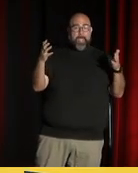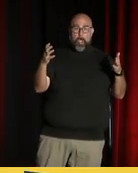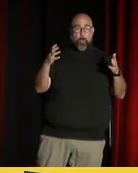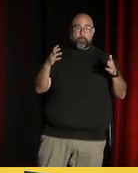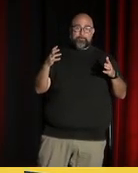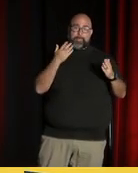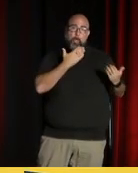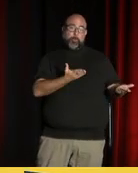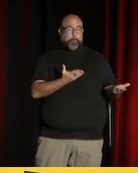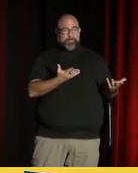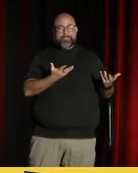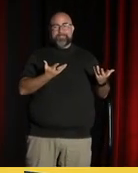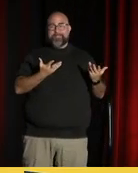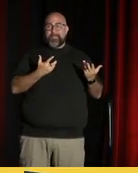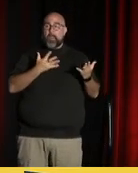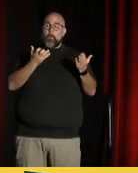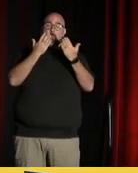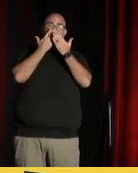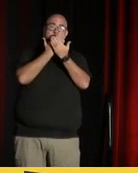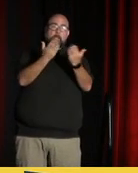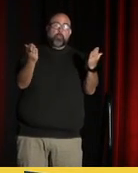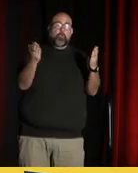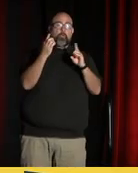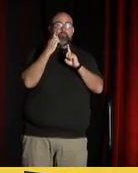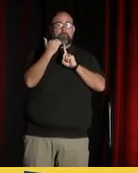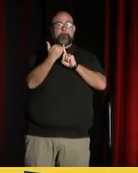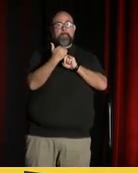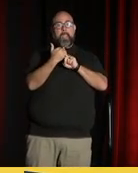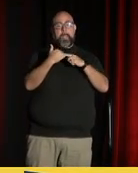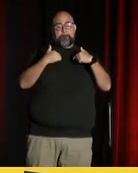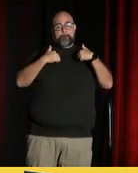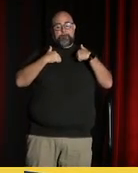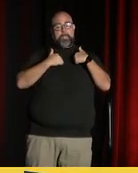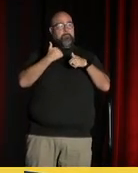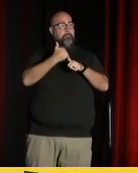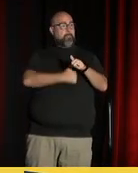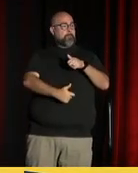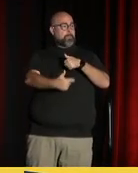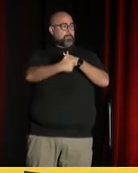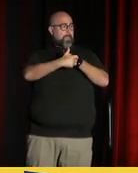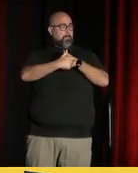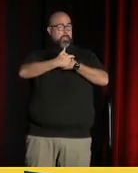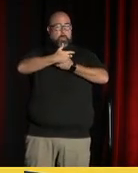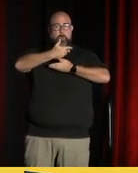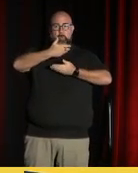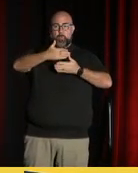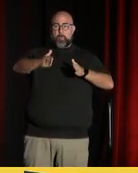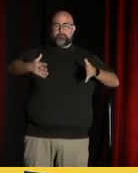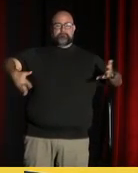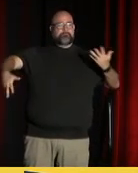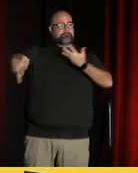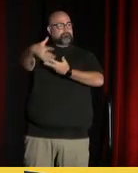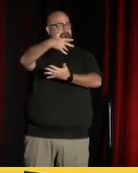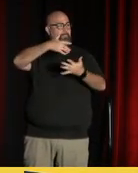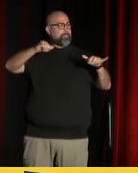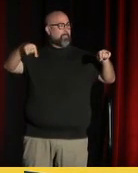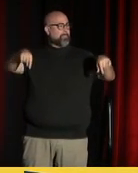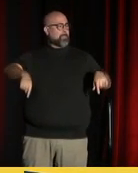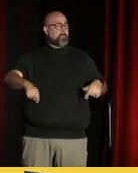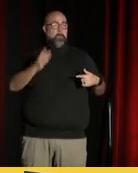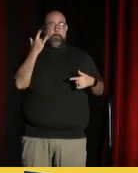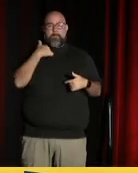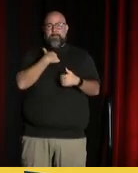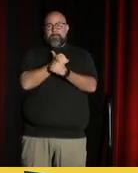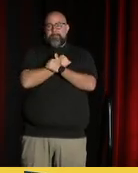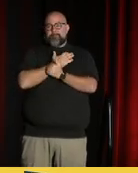thanked. And I want to thank you for reminding me every time I get to be in a room like this why I love